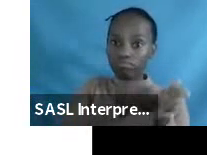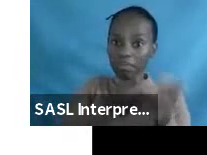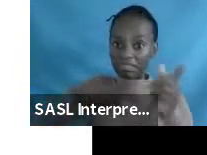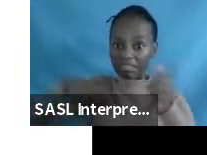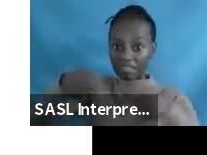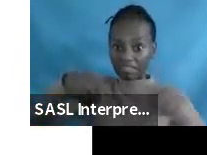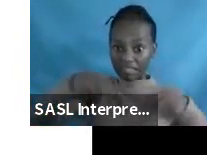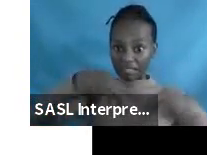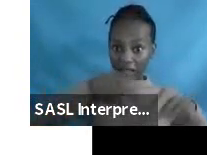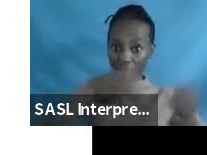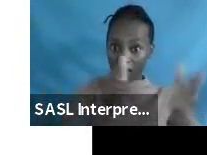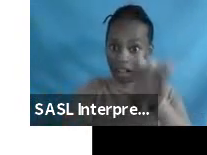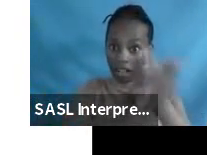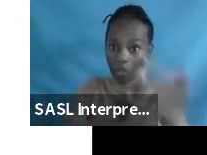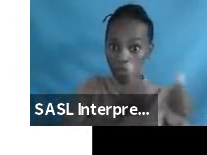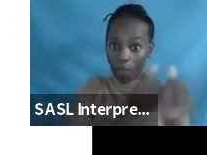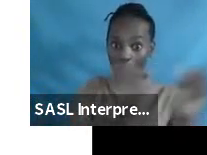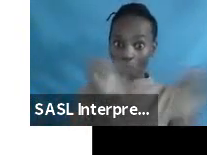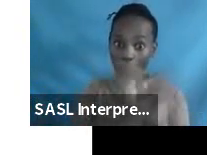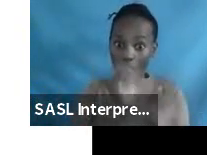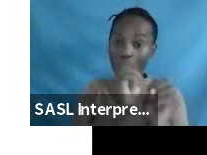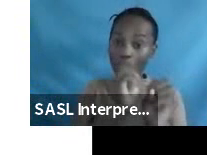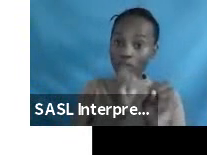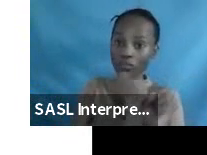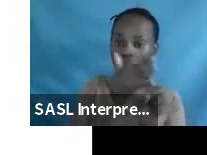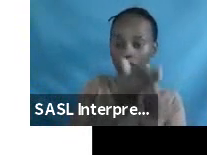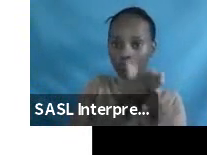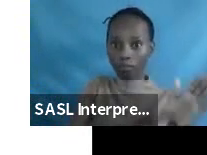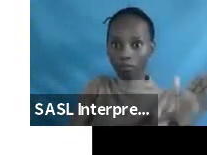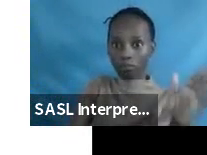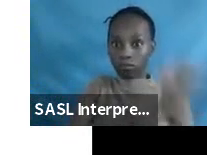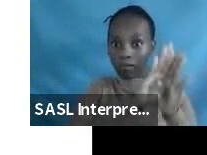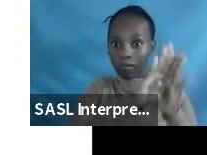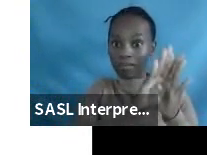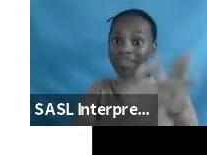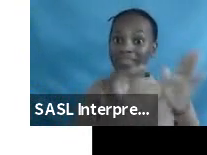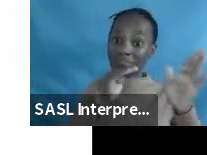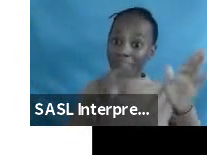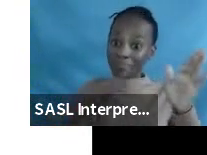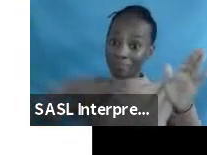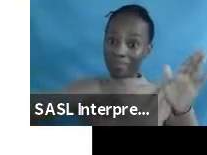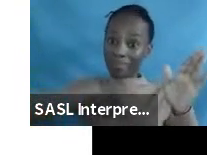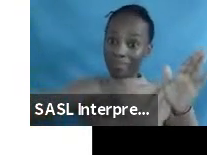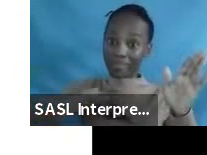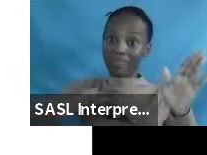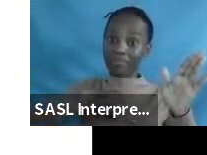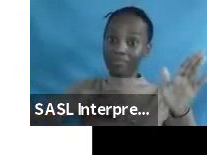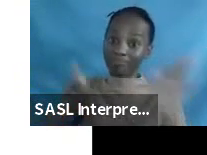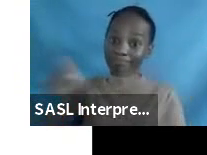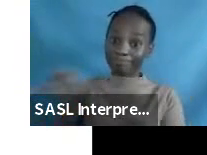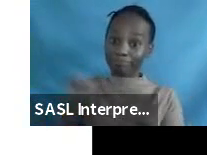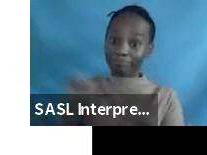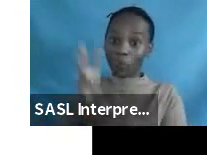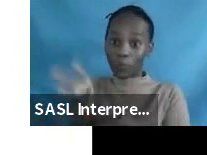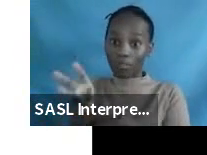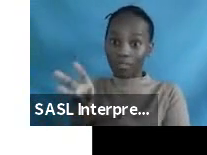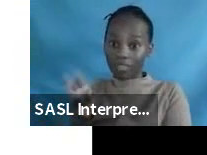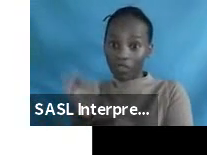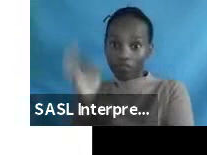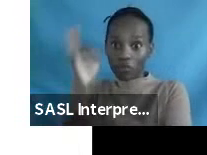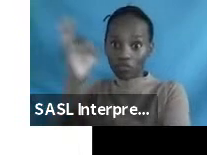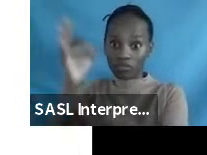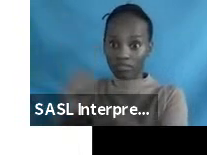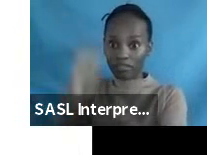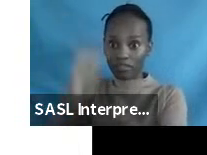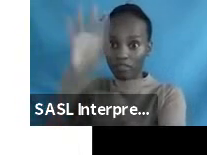to continue thriving, we are going to have a consequence that we don't want to deal with, of people